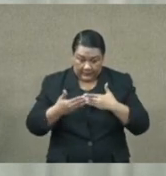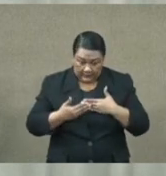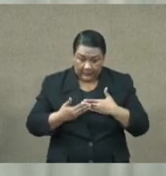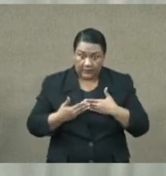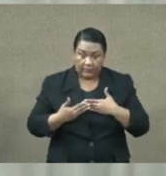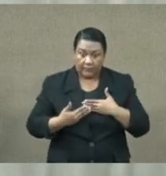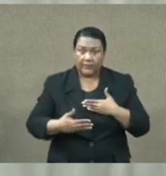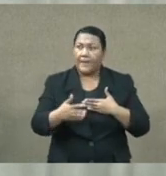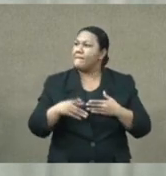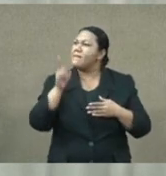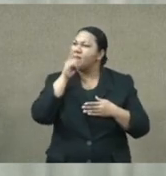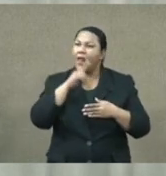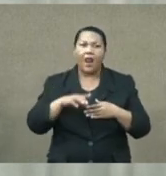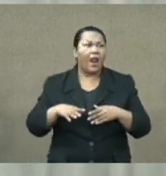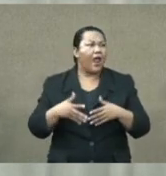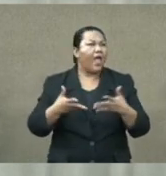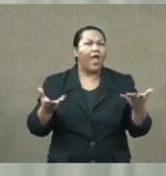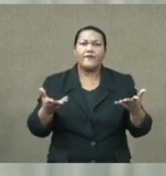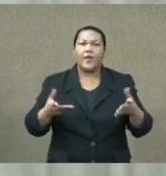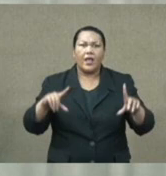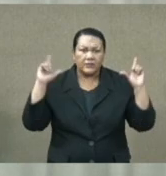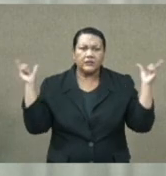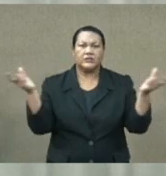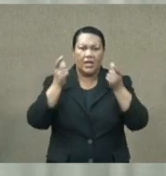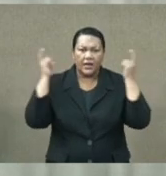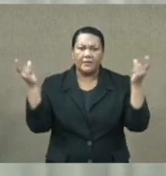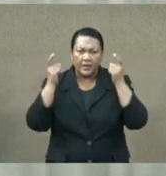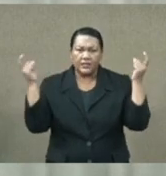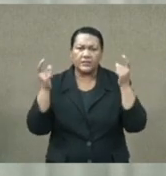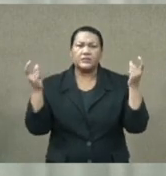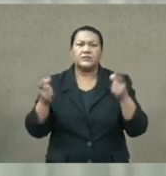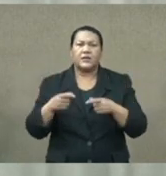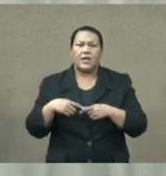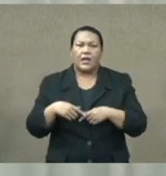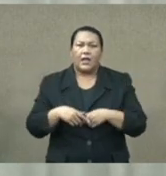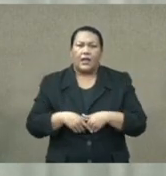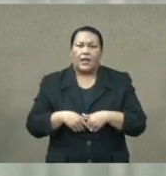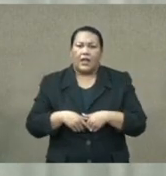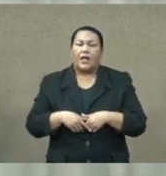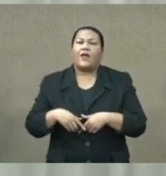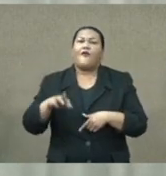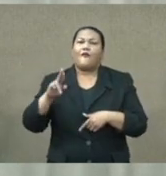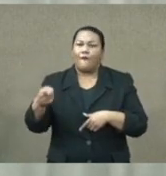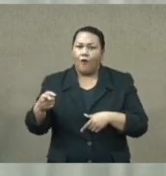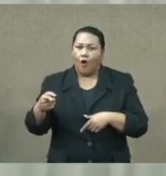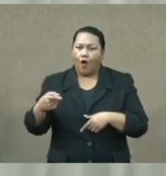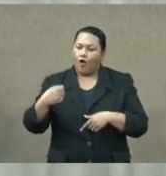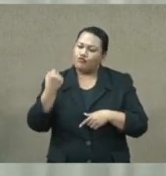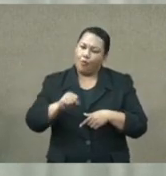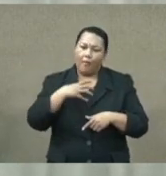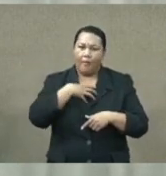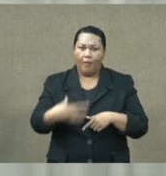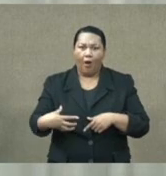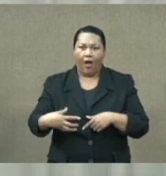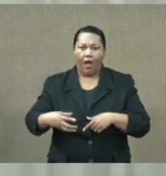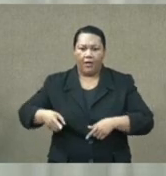People everywhere continue to celebrate the end of dictatorship and the rebirth of democracy.